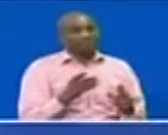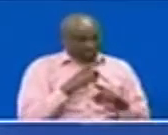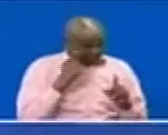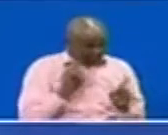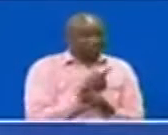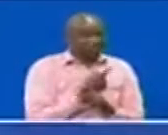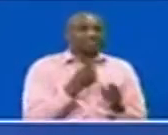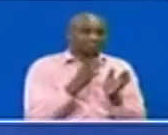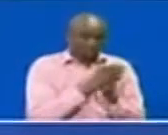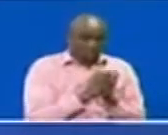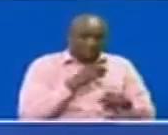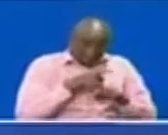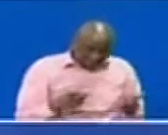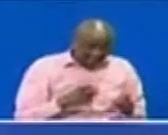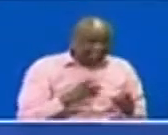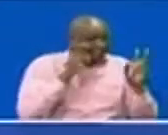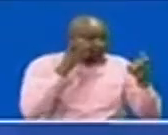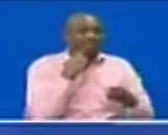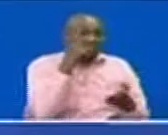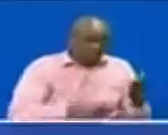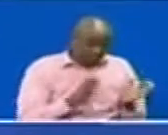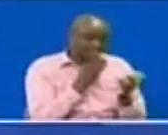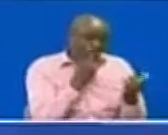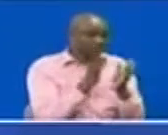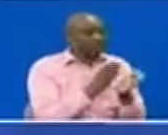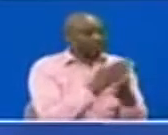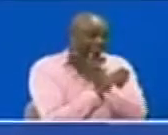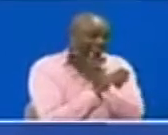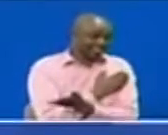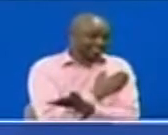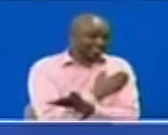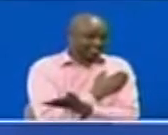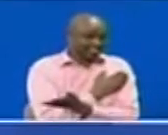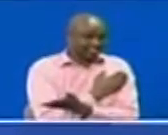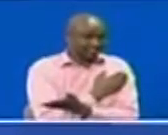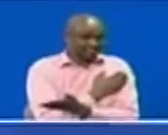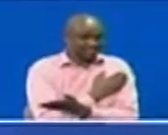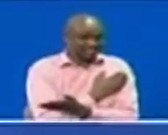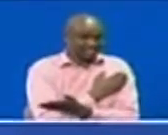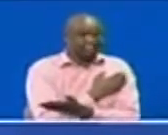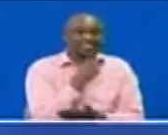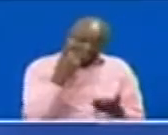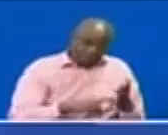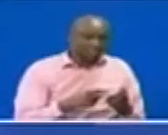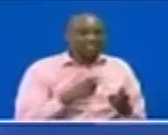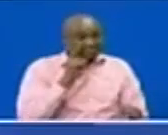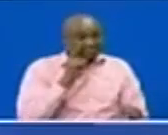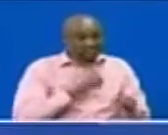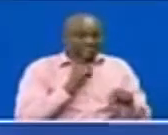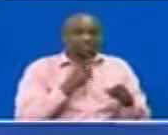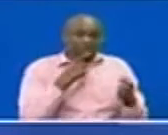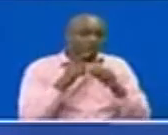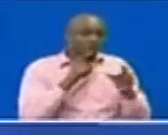is an argument for another day. Mm-hmm. But the point, the issue I'm taking with my friend and colleague Abdikadir Aden here is that when he talks to us